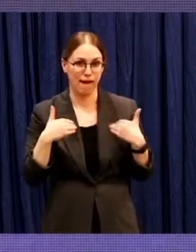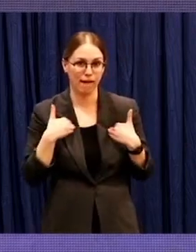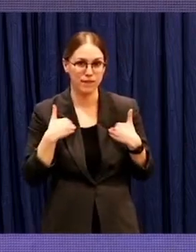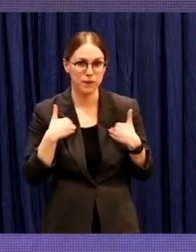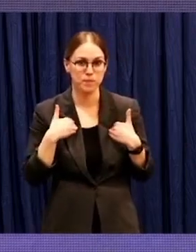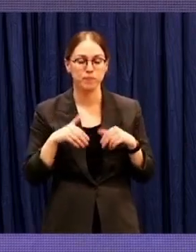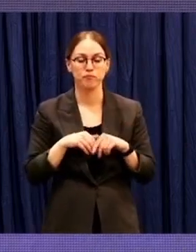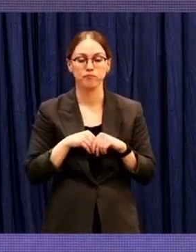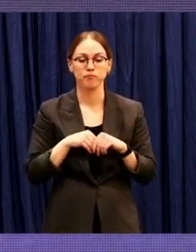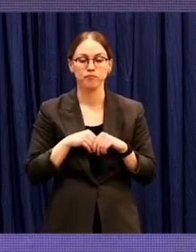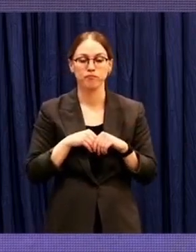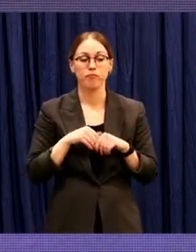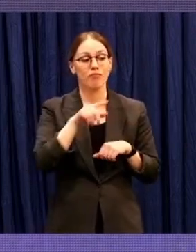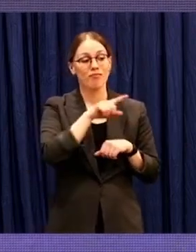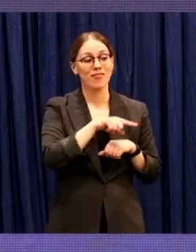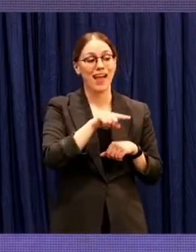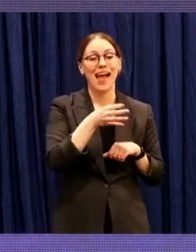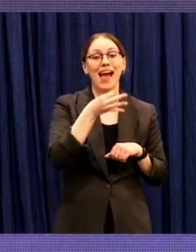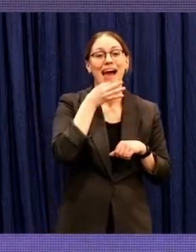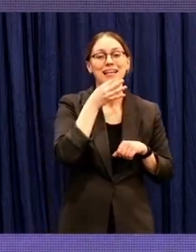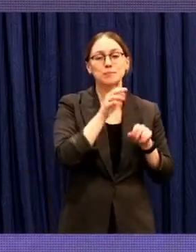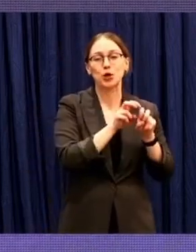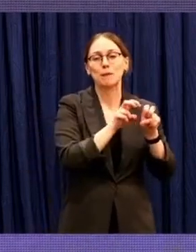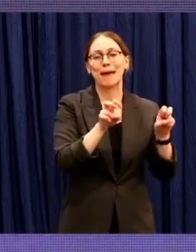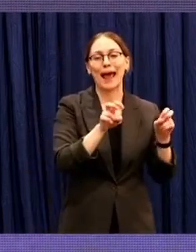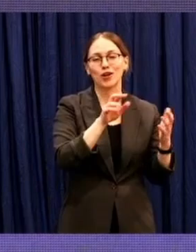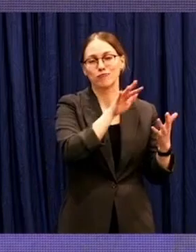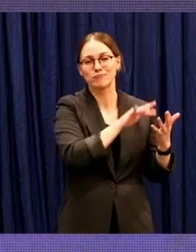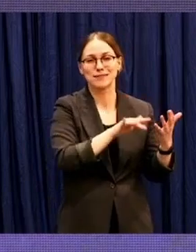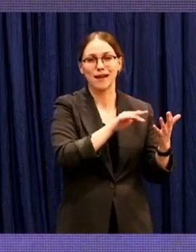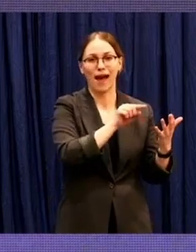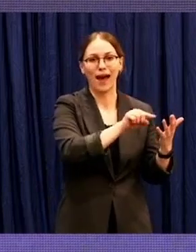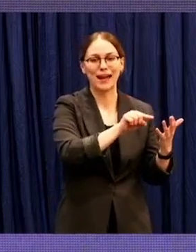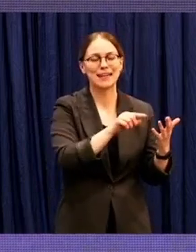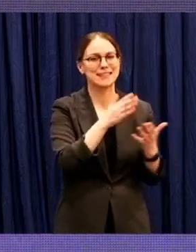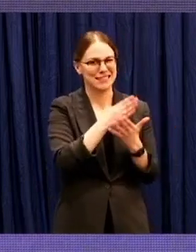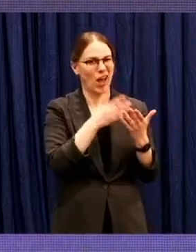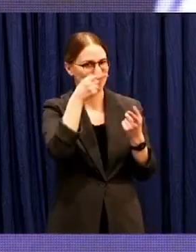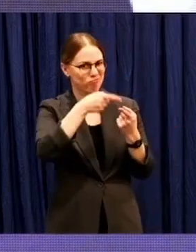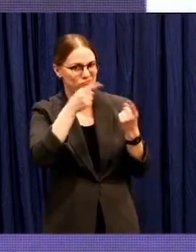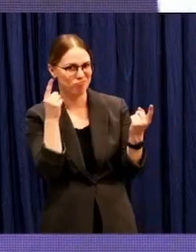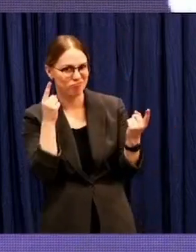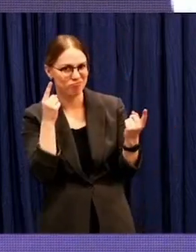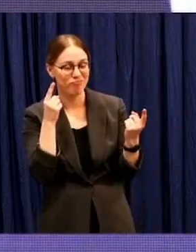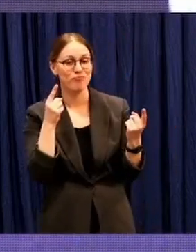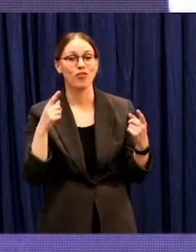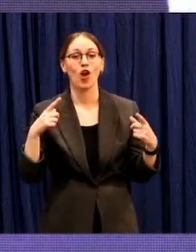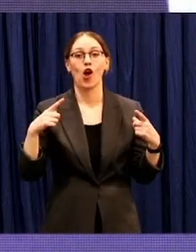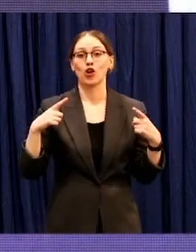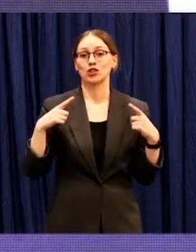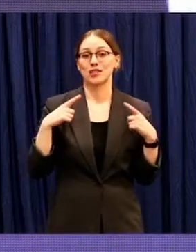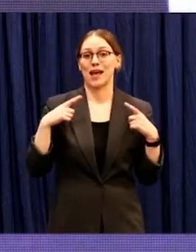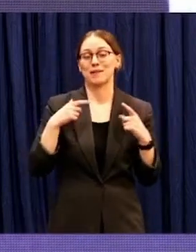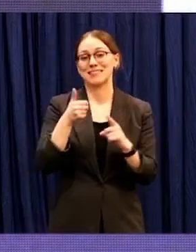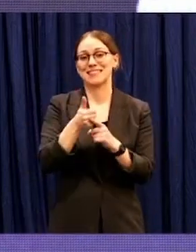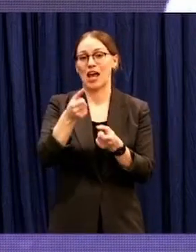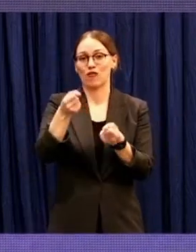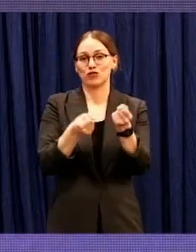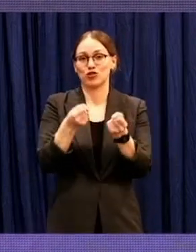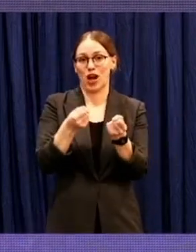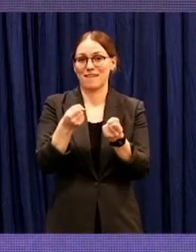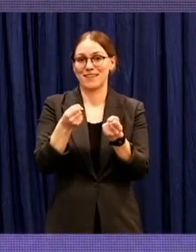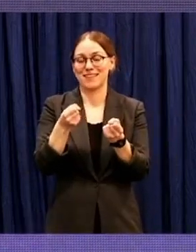areas that the expert panel could not agree with each other on. My favorite is autonomous vehicles. We had some